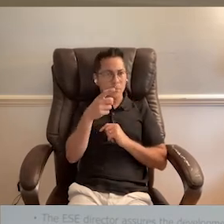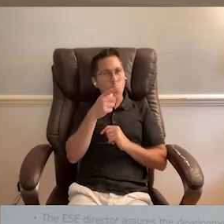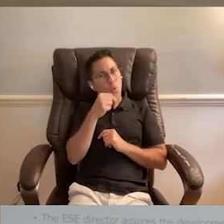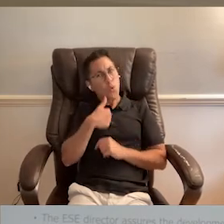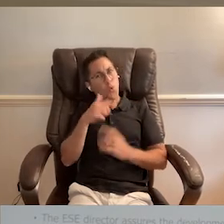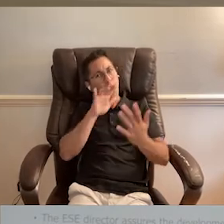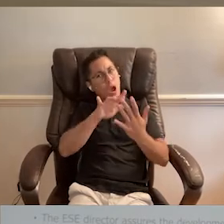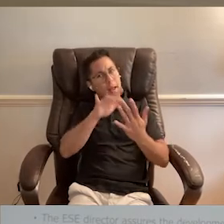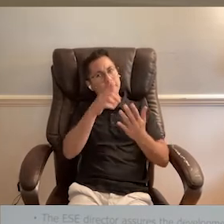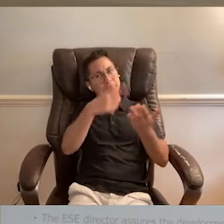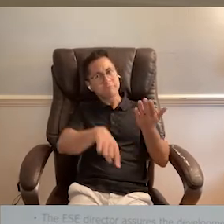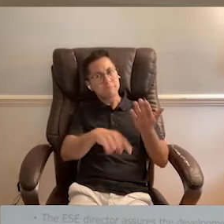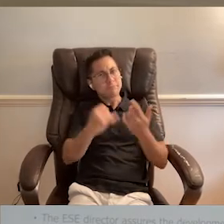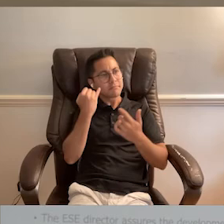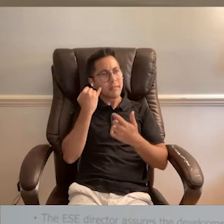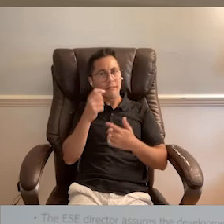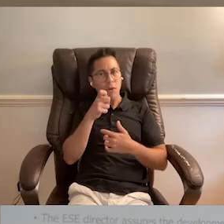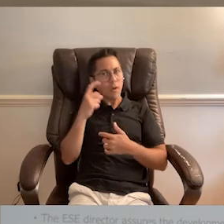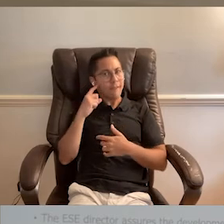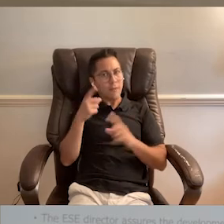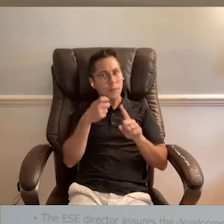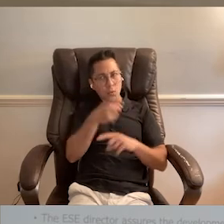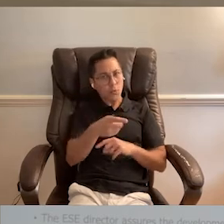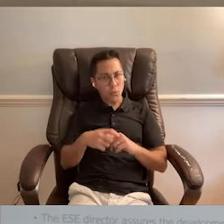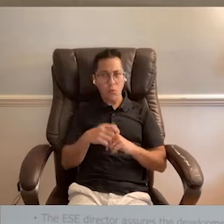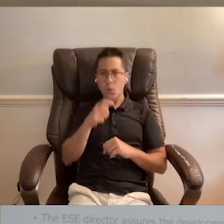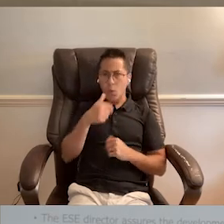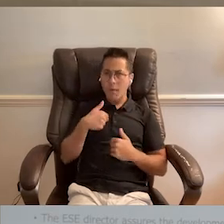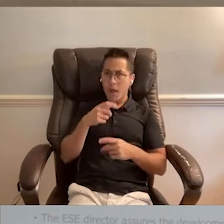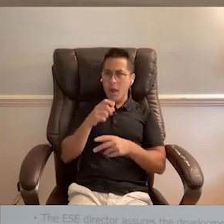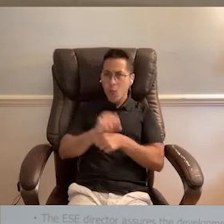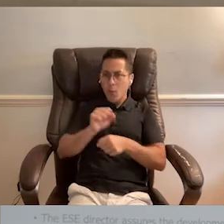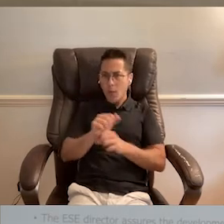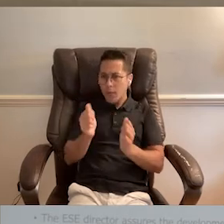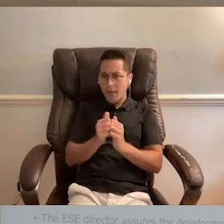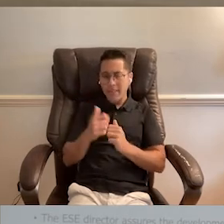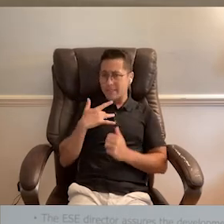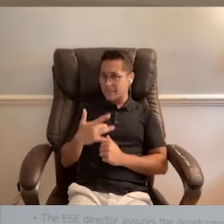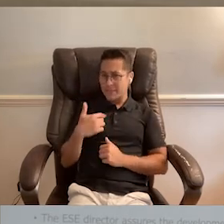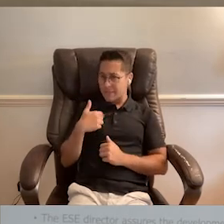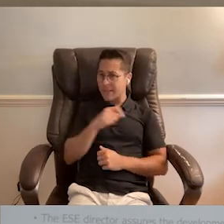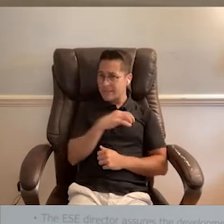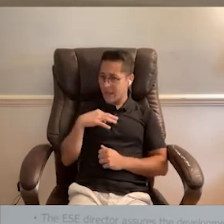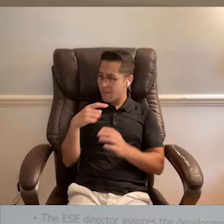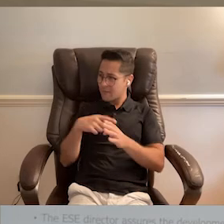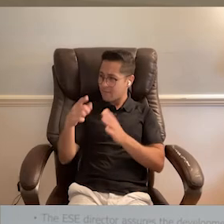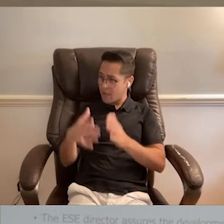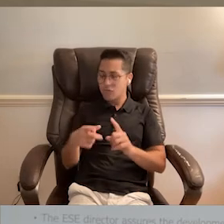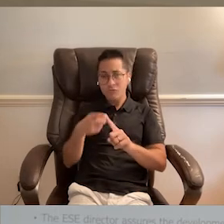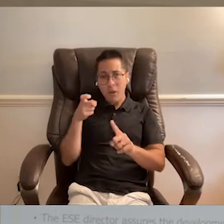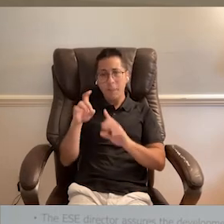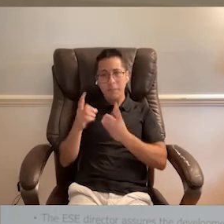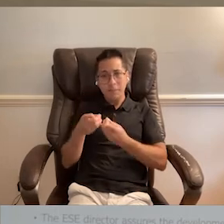if I don't hear from you? Who am I working with? Usually there's like a staffing specialist from the district office. So getting